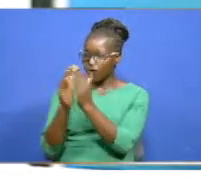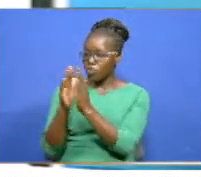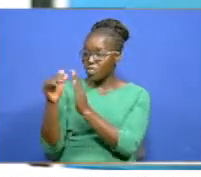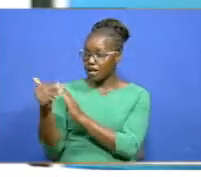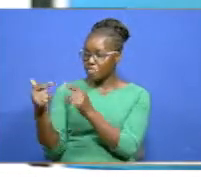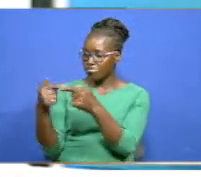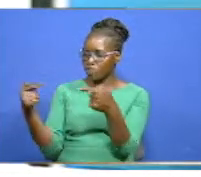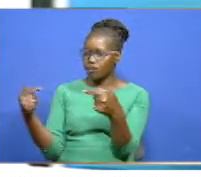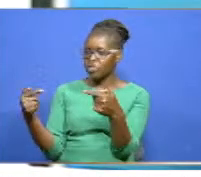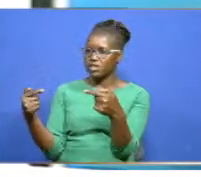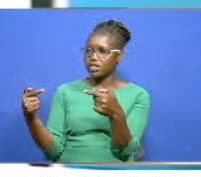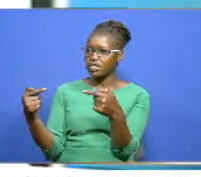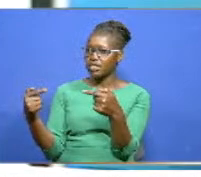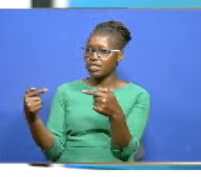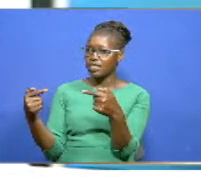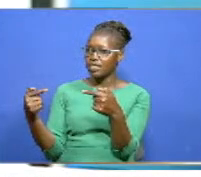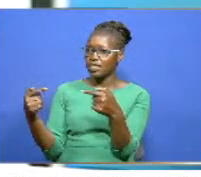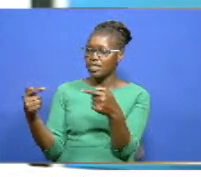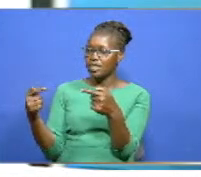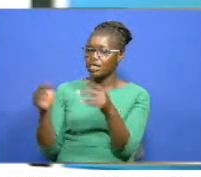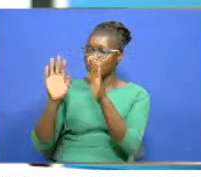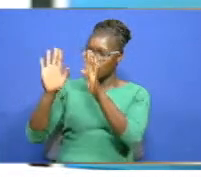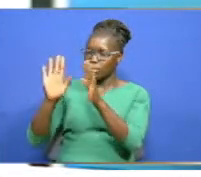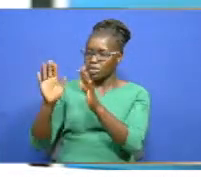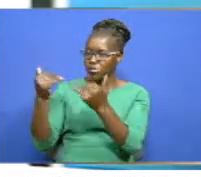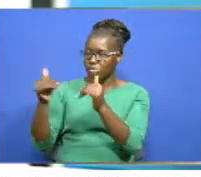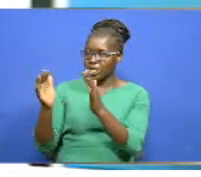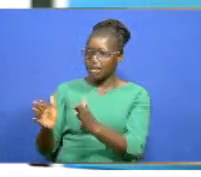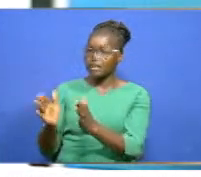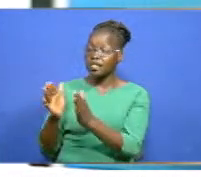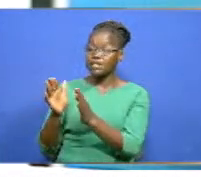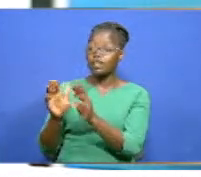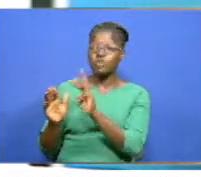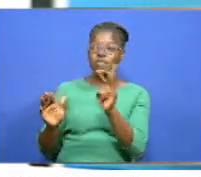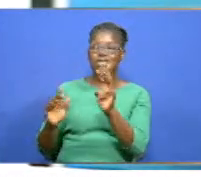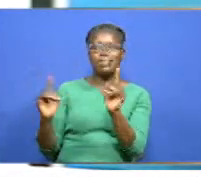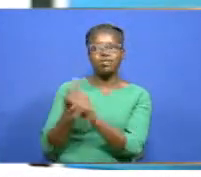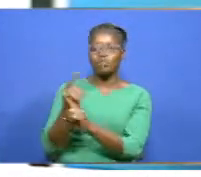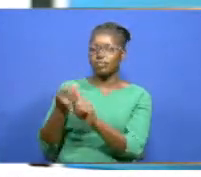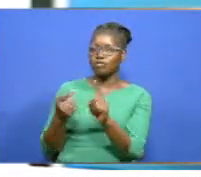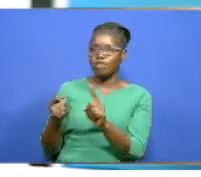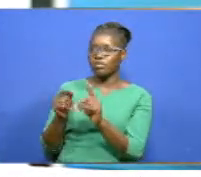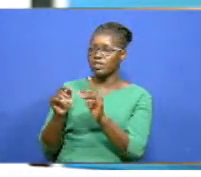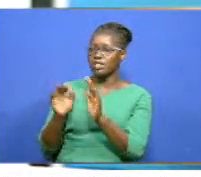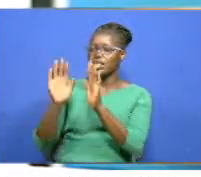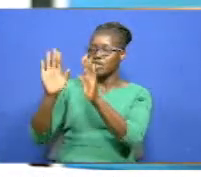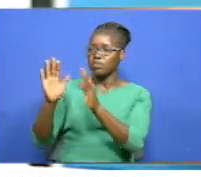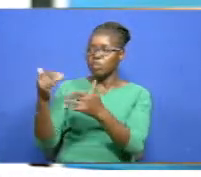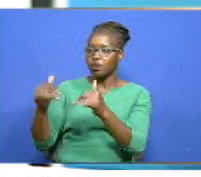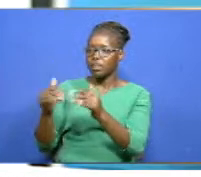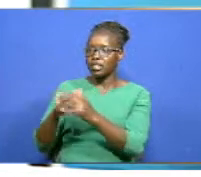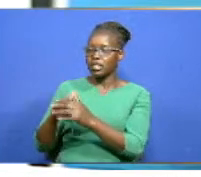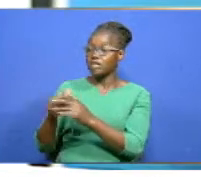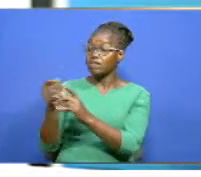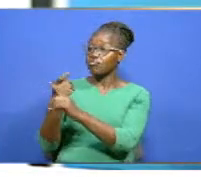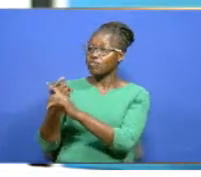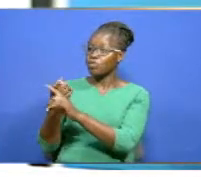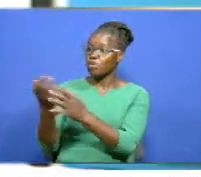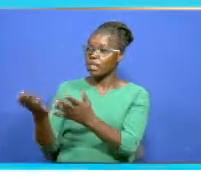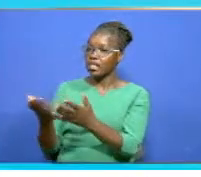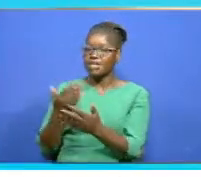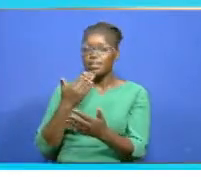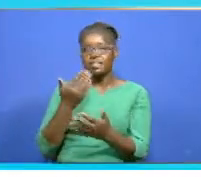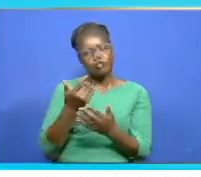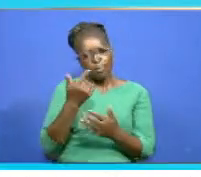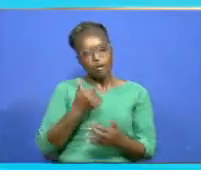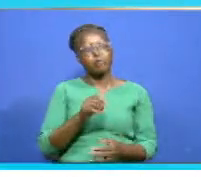rivals. So the key players in Western will be totally different from the key players in Msambweni. It could be thanks for